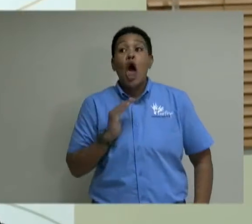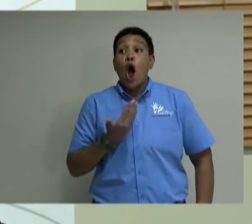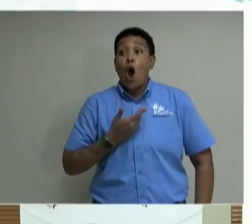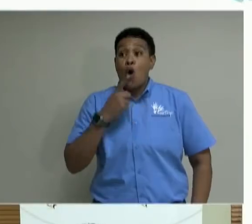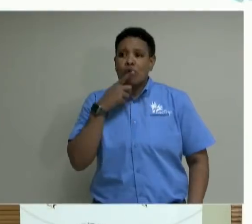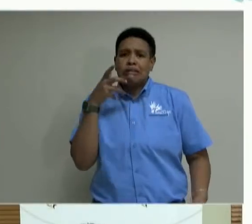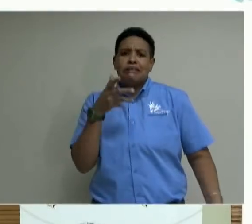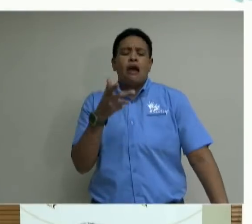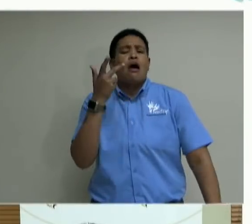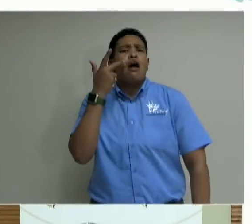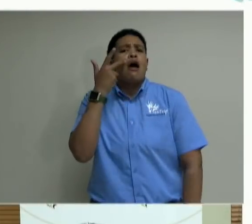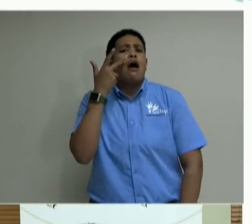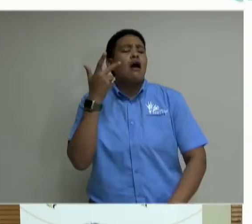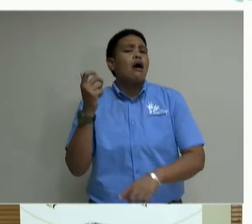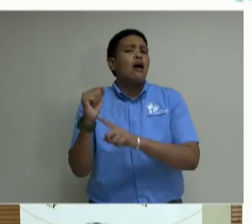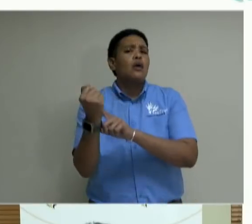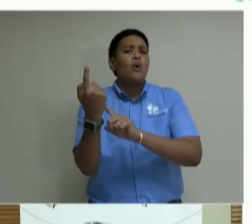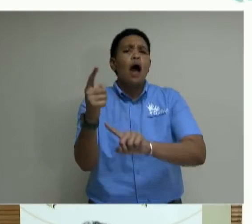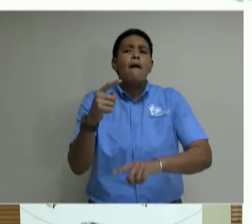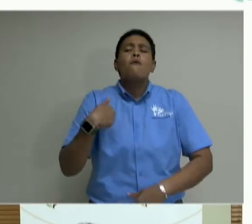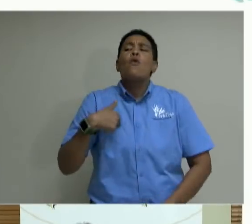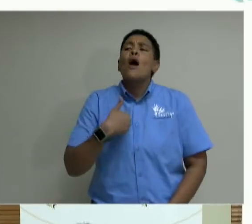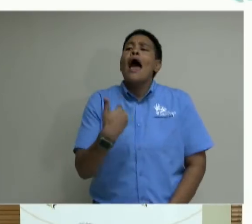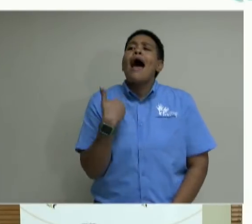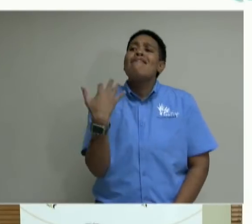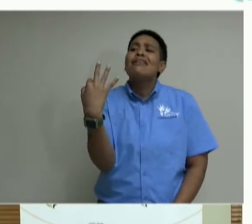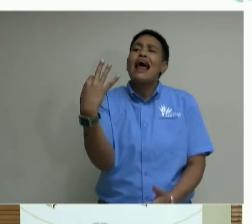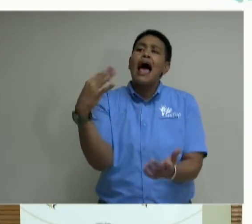present situation is that we have